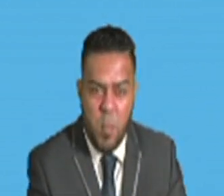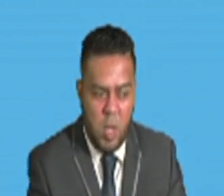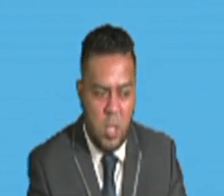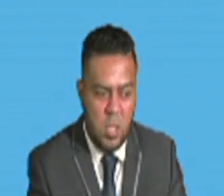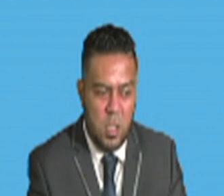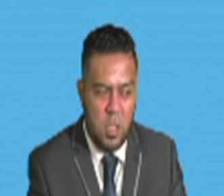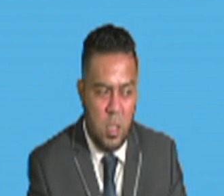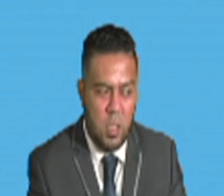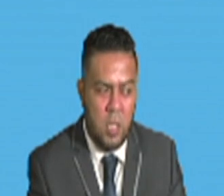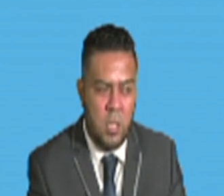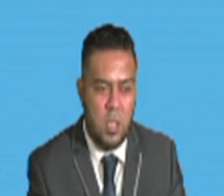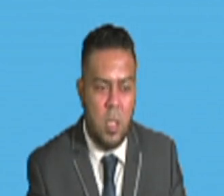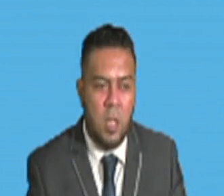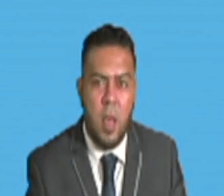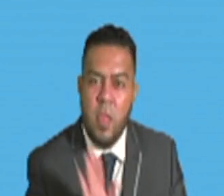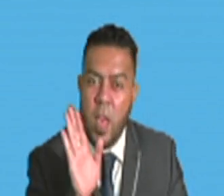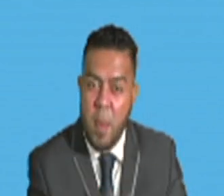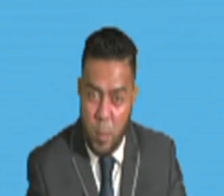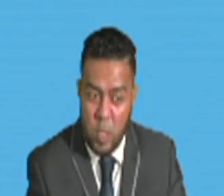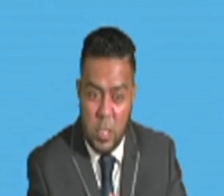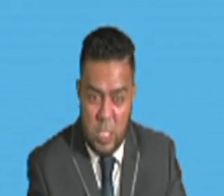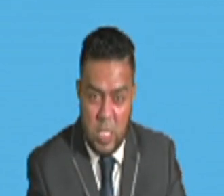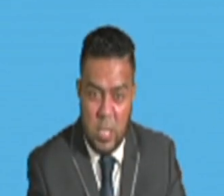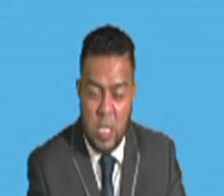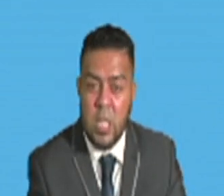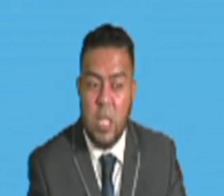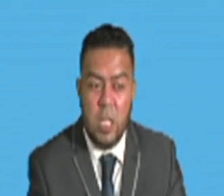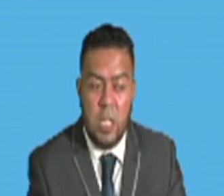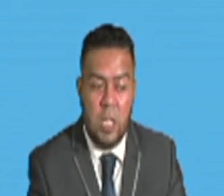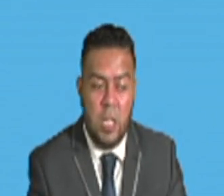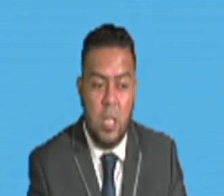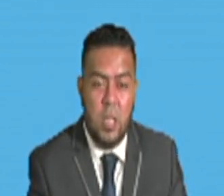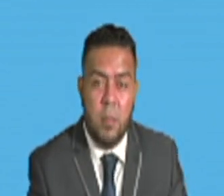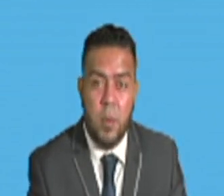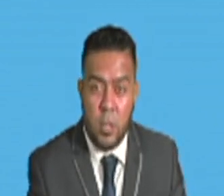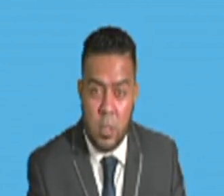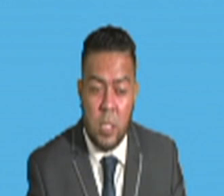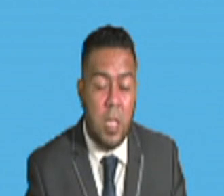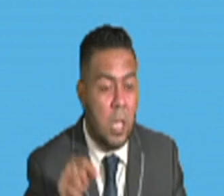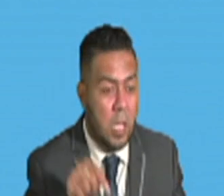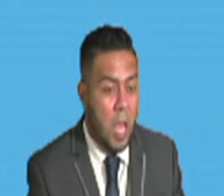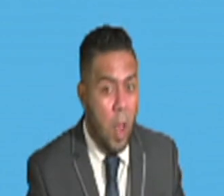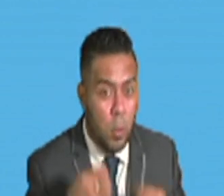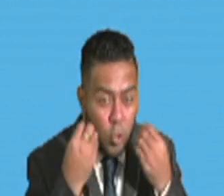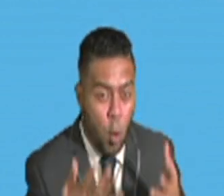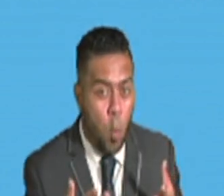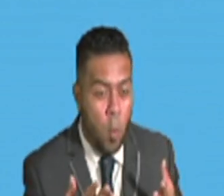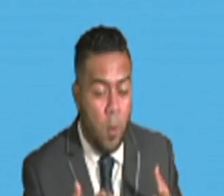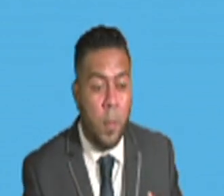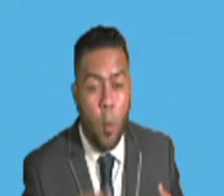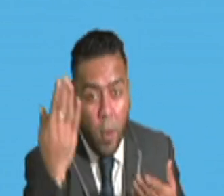an epitome of the hypocrisy that exists. Order. And I'll show, Mr. Speaker, and I'll demonstrate. When Honourable